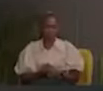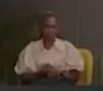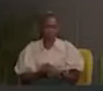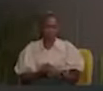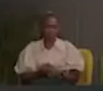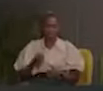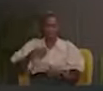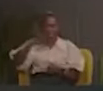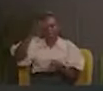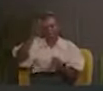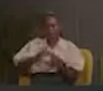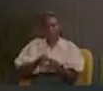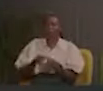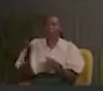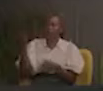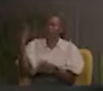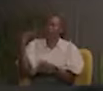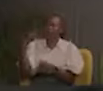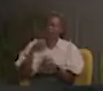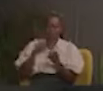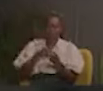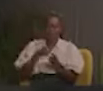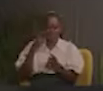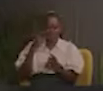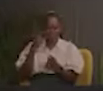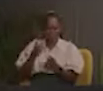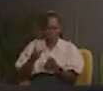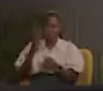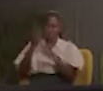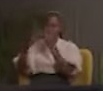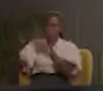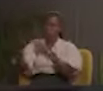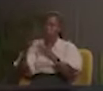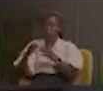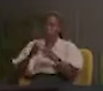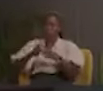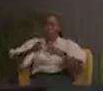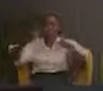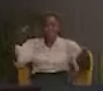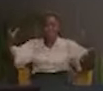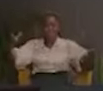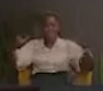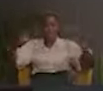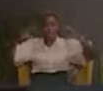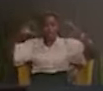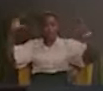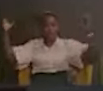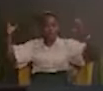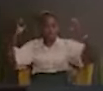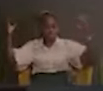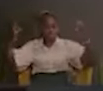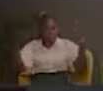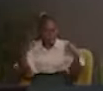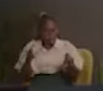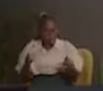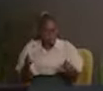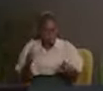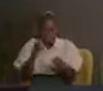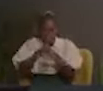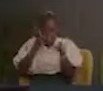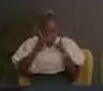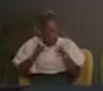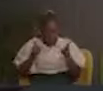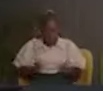I remember those days when I would have visions of crusades, mighty meetings and healings happening. In the physical, it never